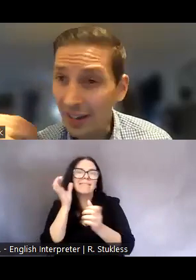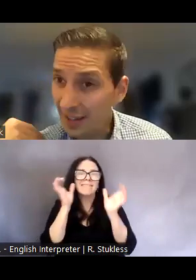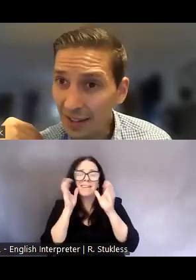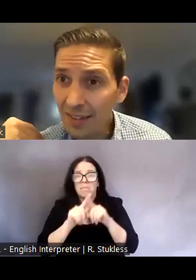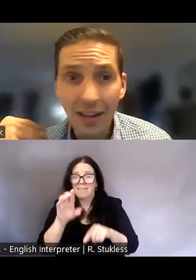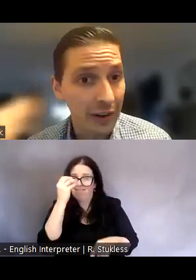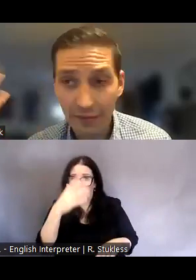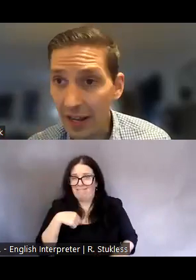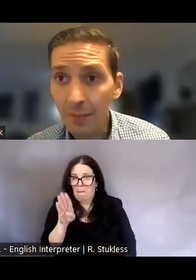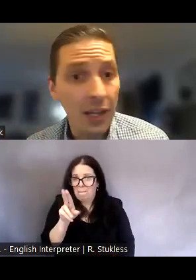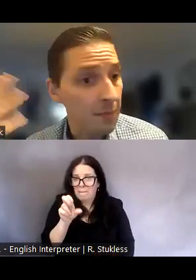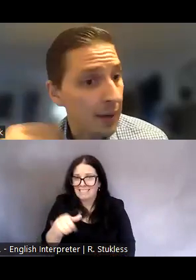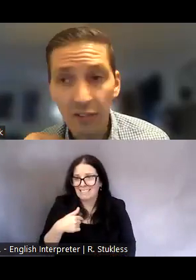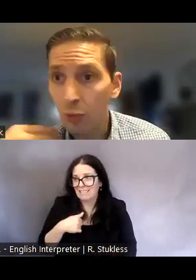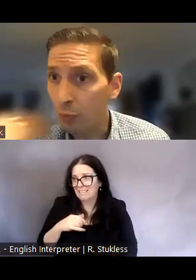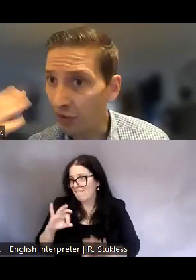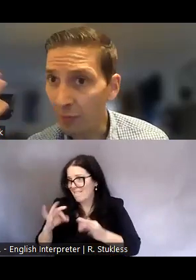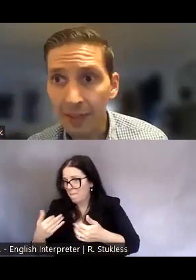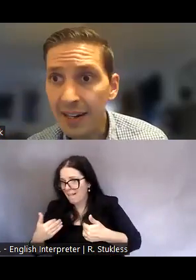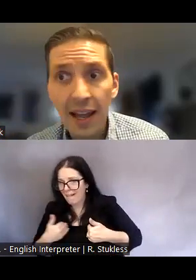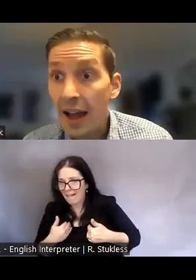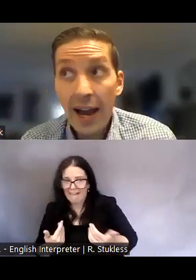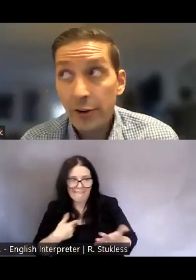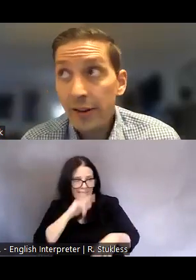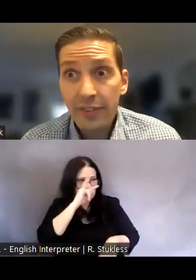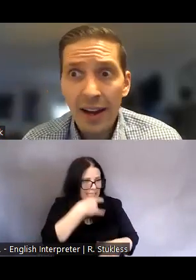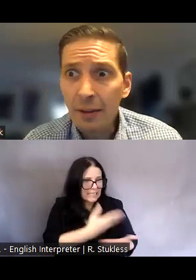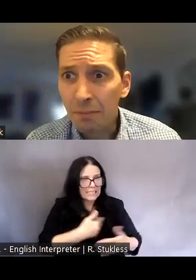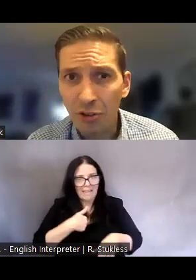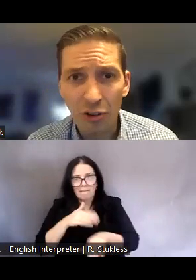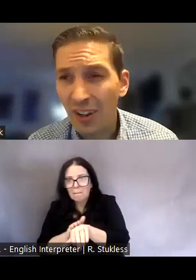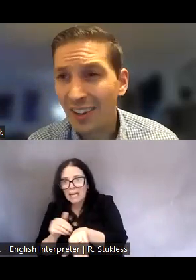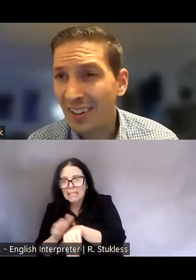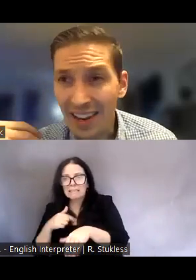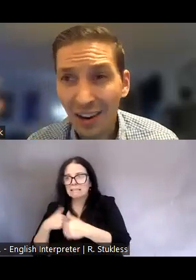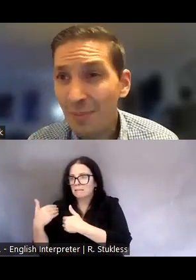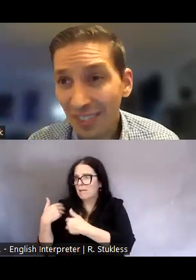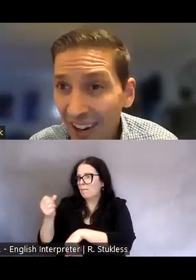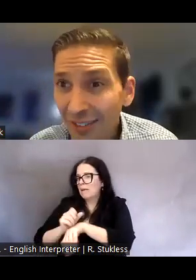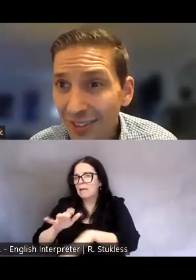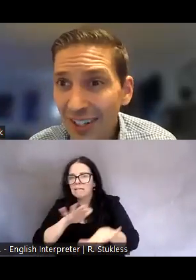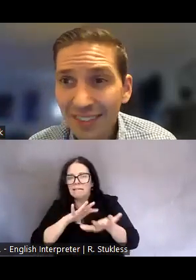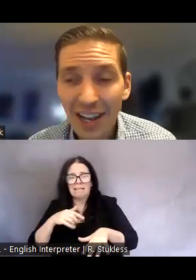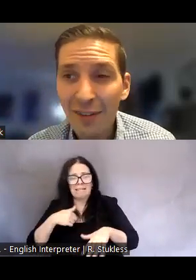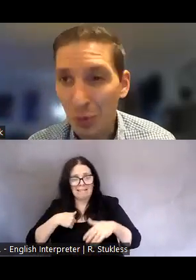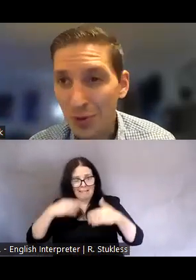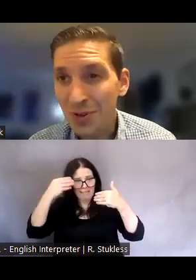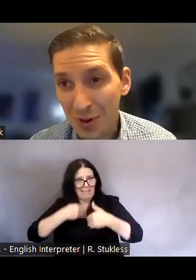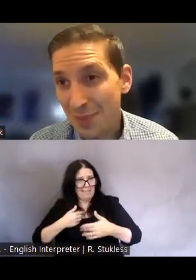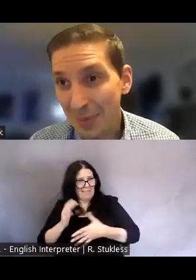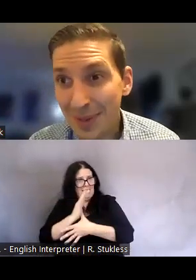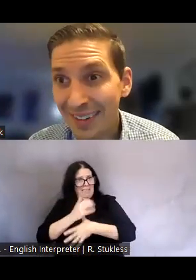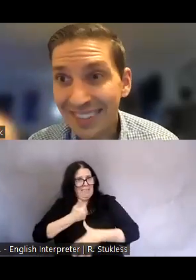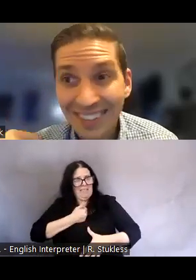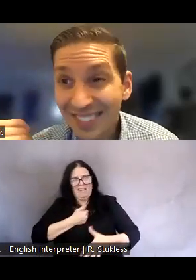I've got kids, I've got family and pets, responsibility. I don't have time to just take care of myself, to have the quote